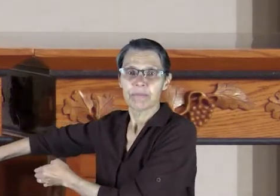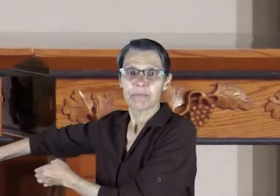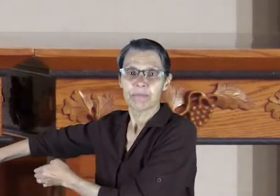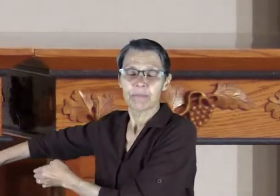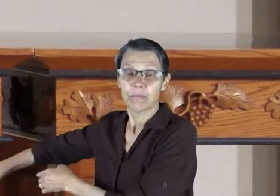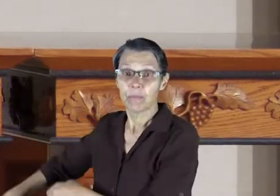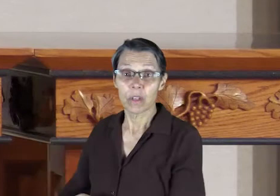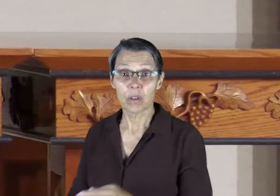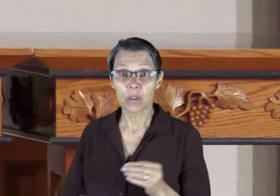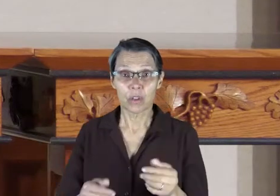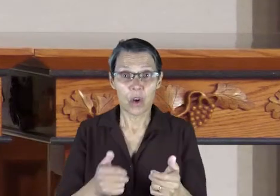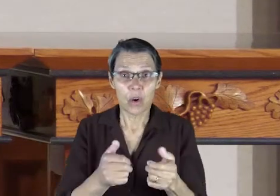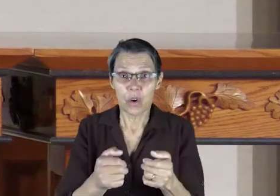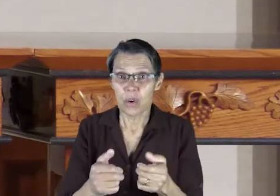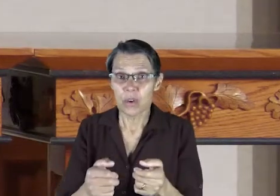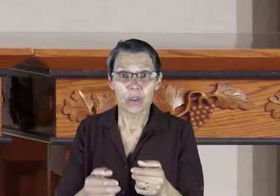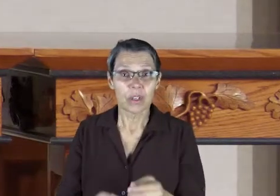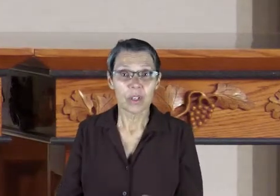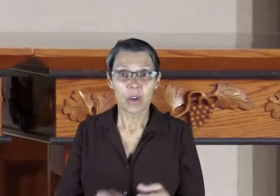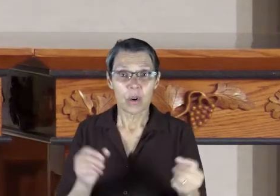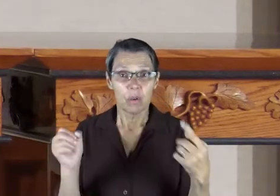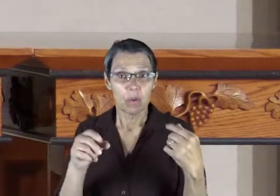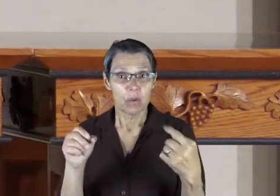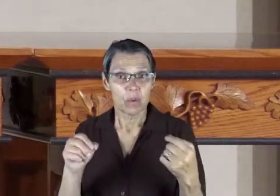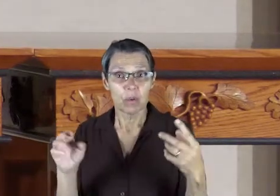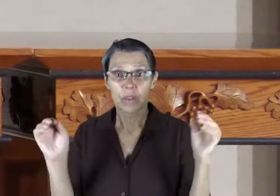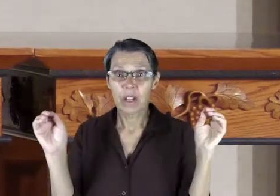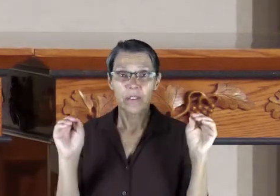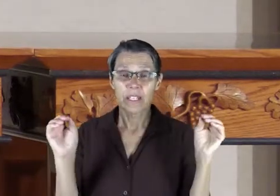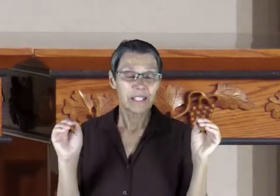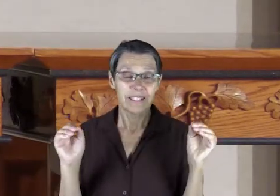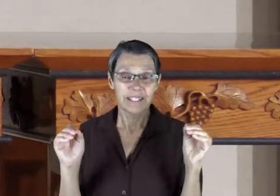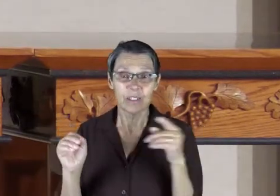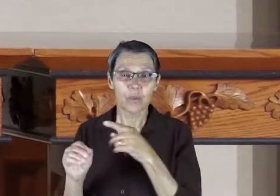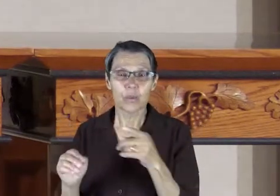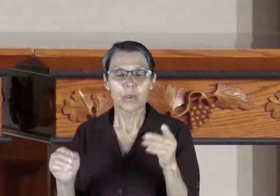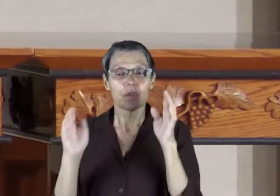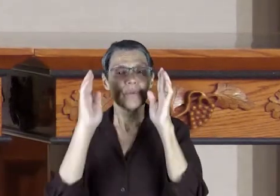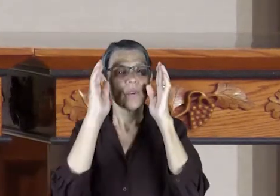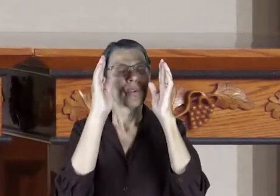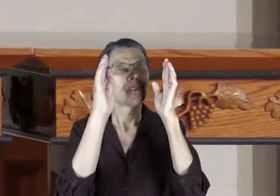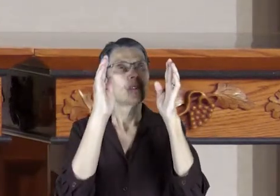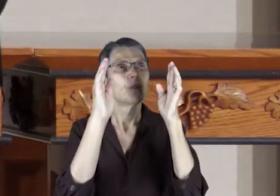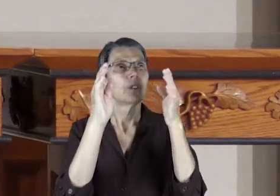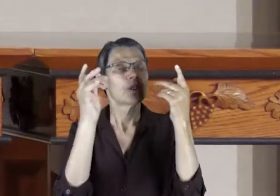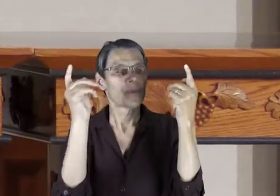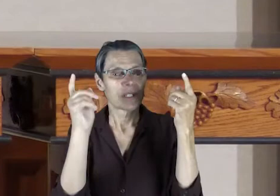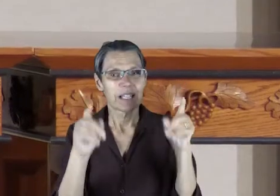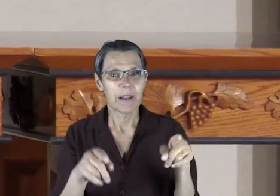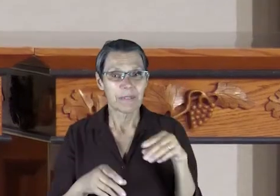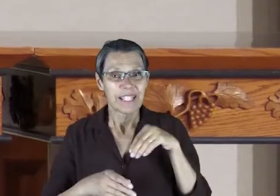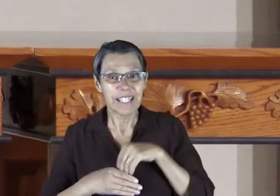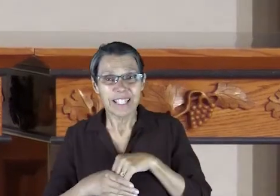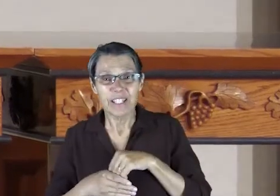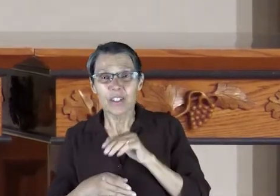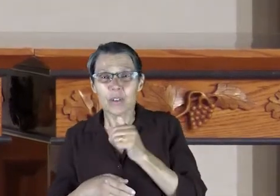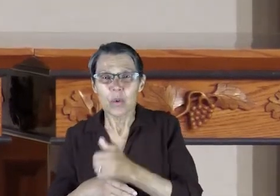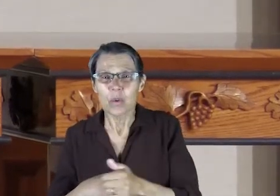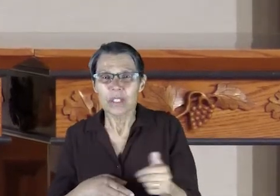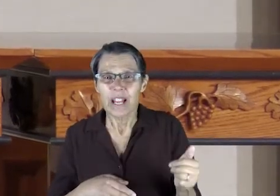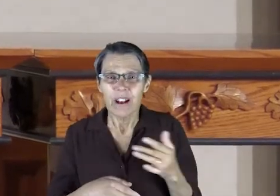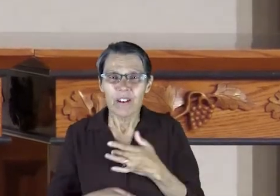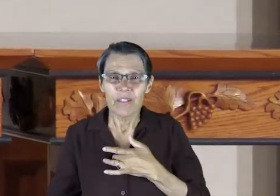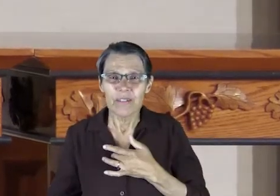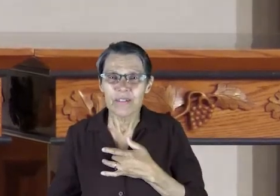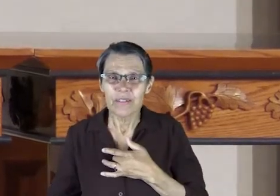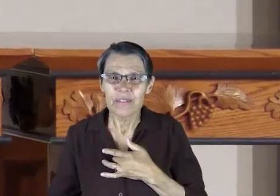Where there's no communication going on that requires your brain to focus on anything but what's going on maybe in the